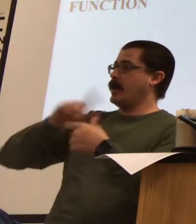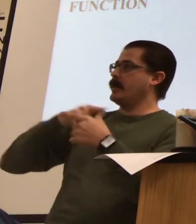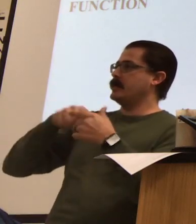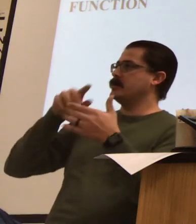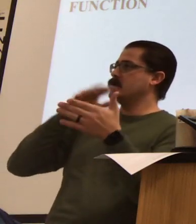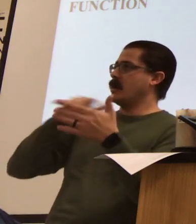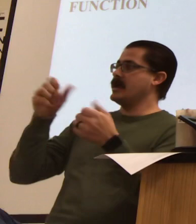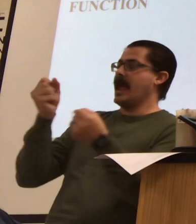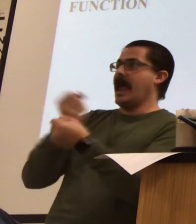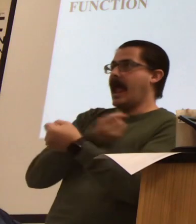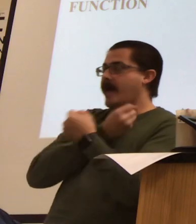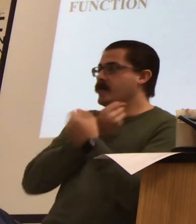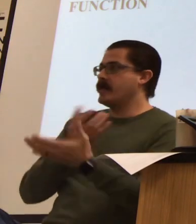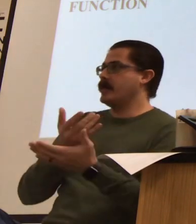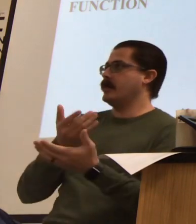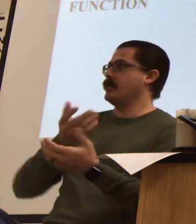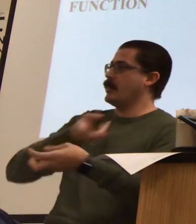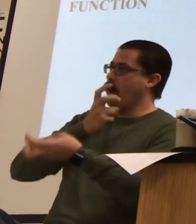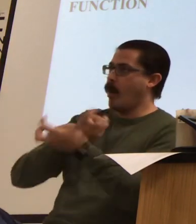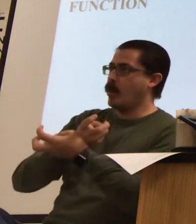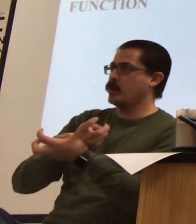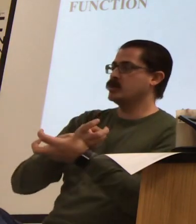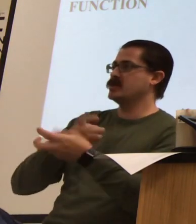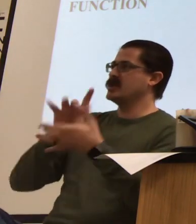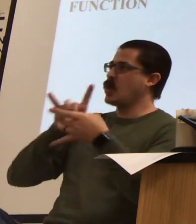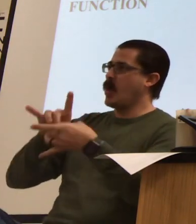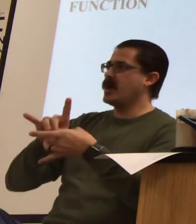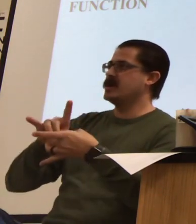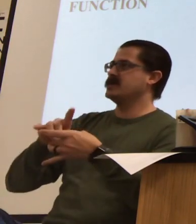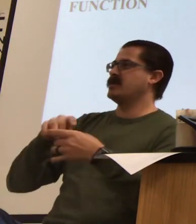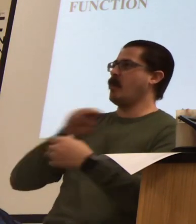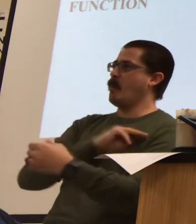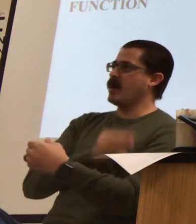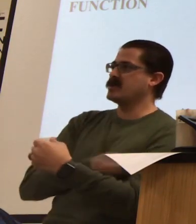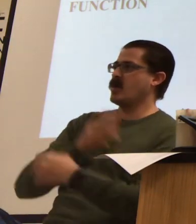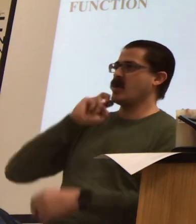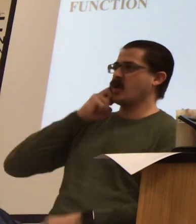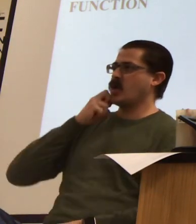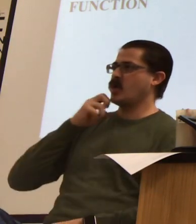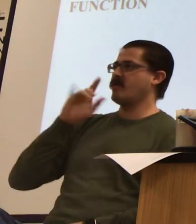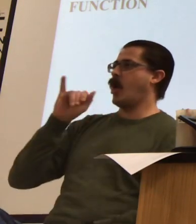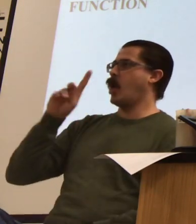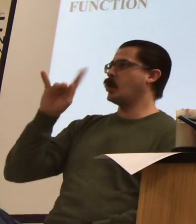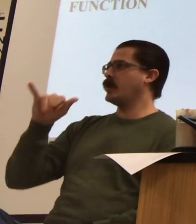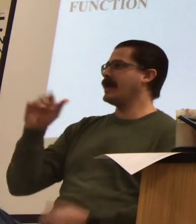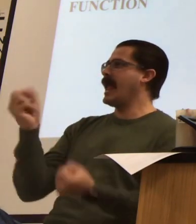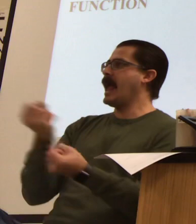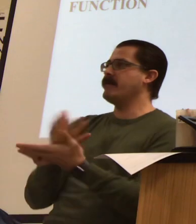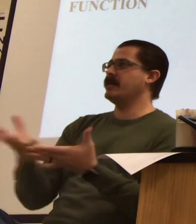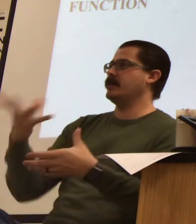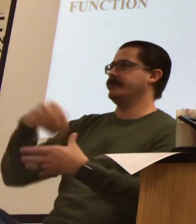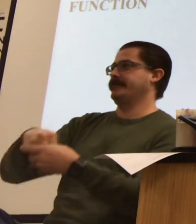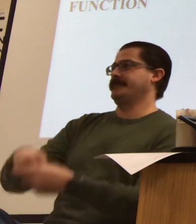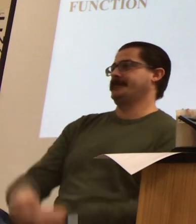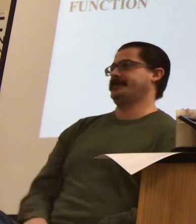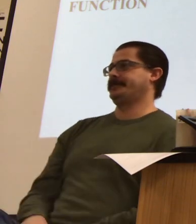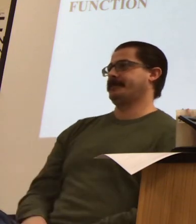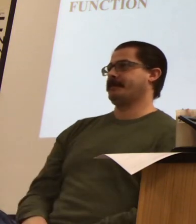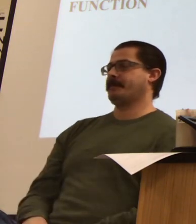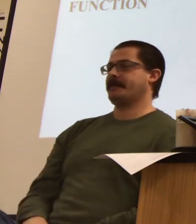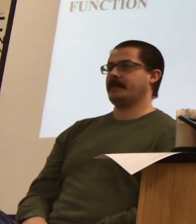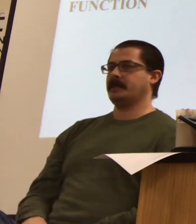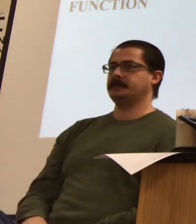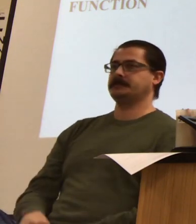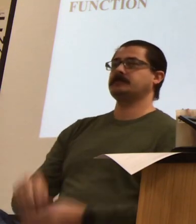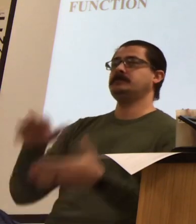study everything in the region. The bones, the joints, the muscles, the nerves, the arteries, and anything else that will be in there. Okay? So